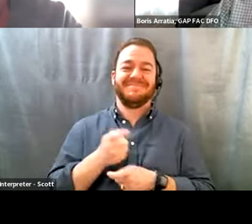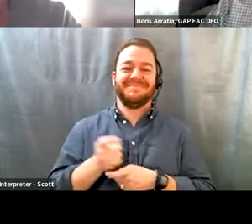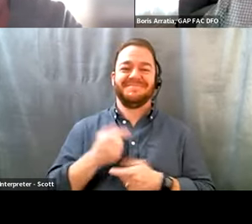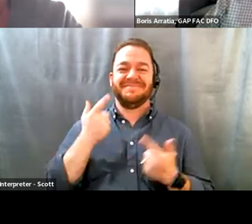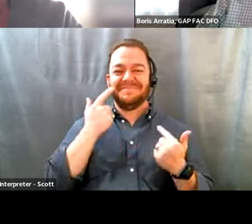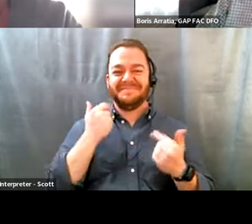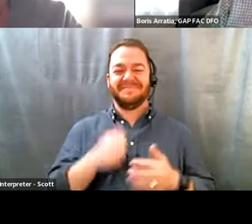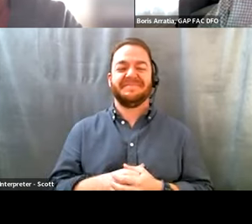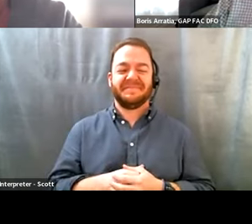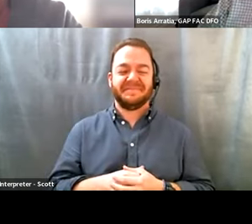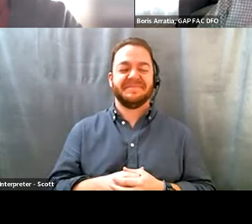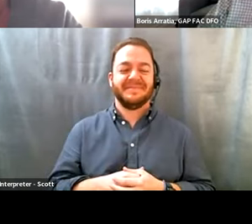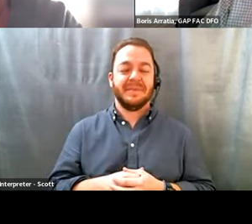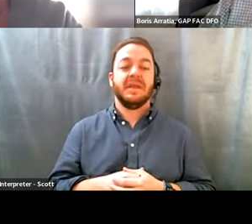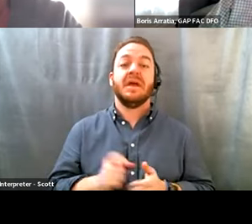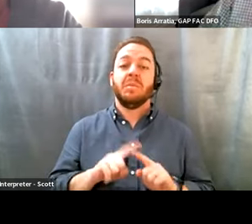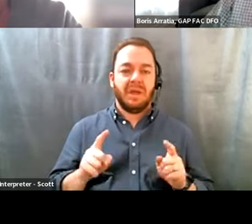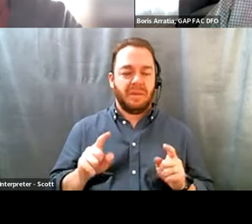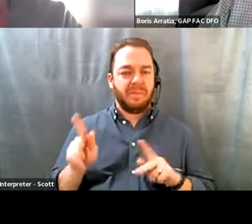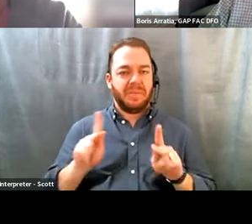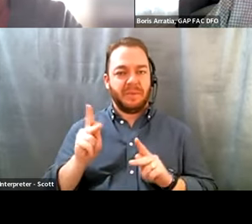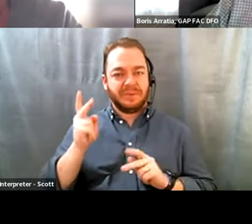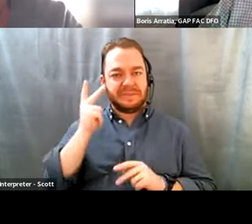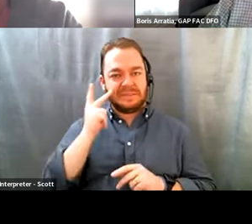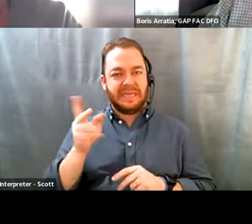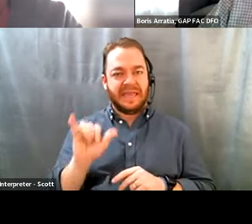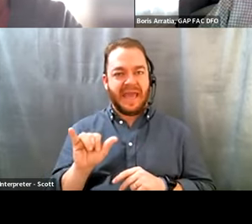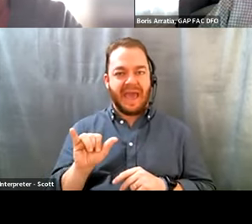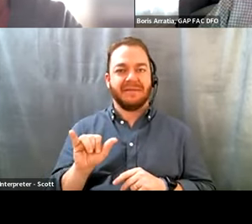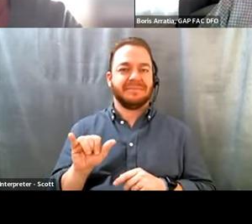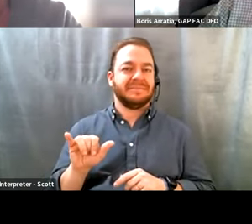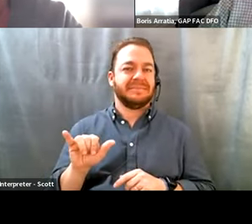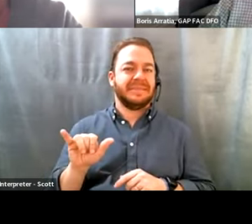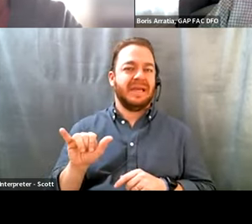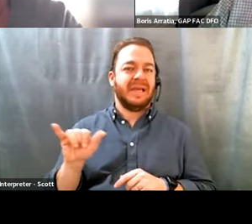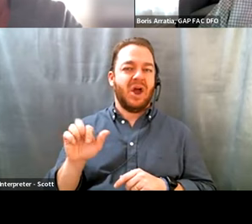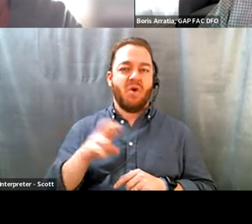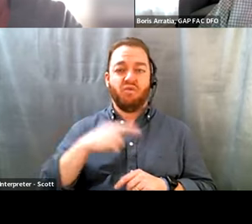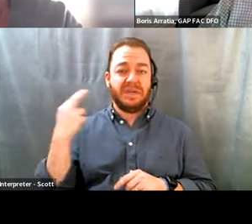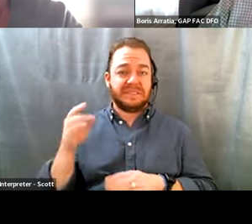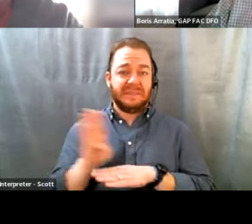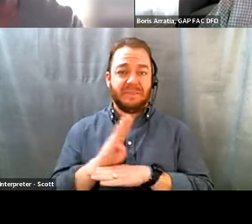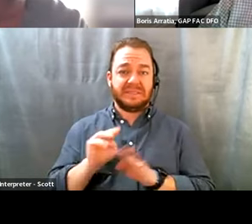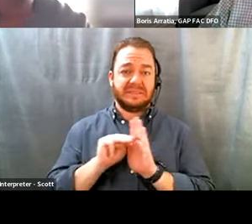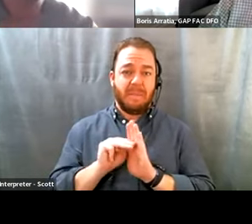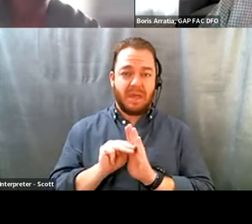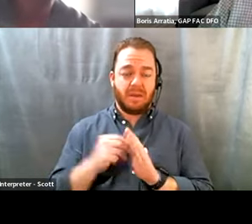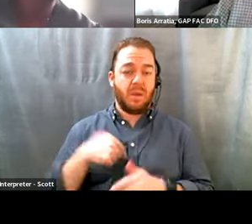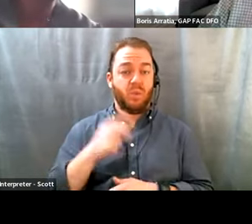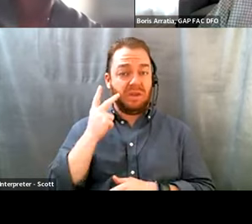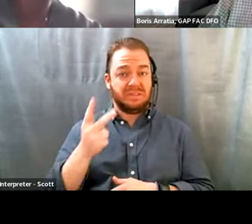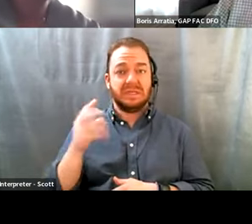Yeah. So it can be seen as a risky business model, and we've seen